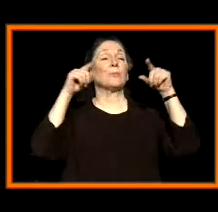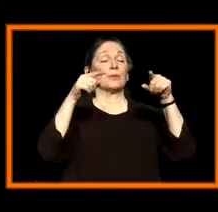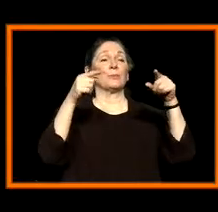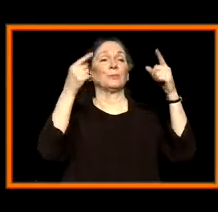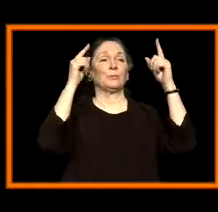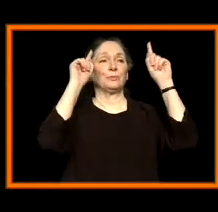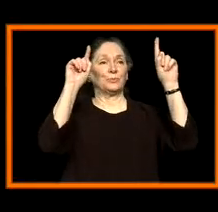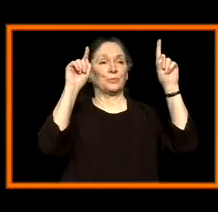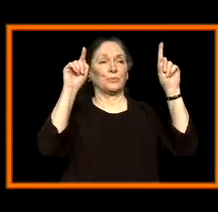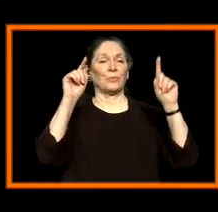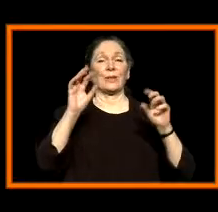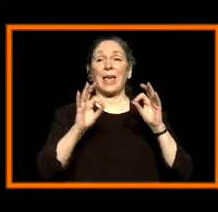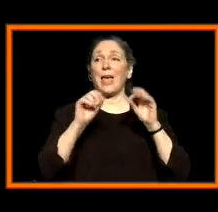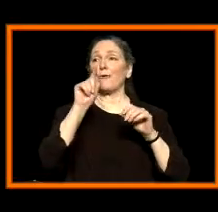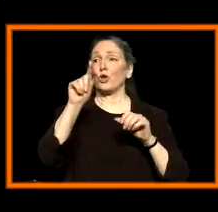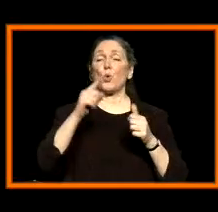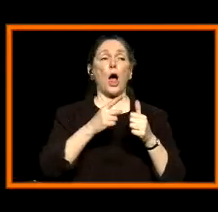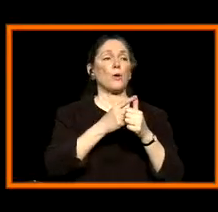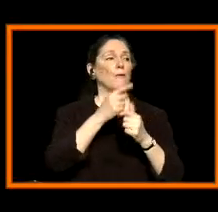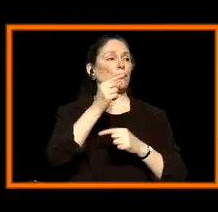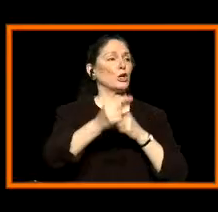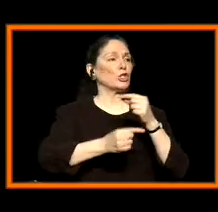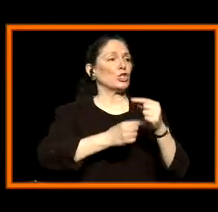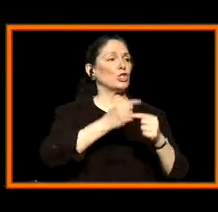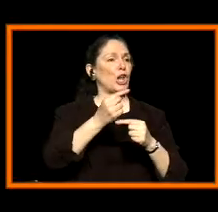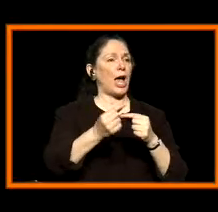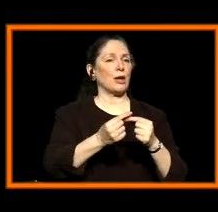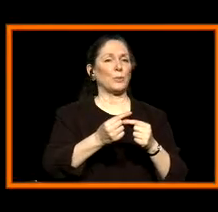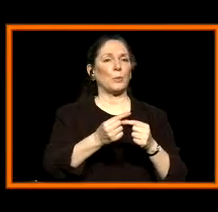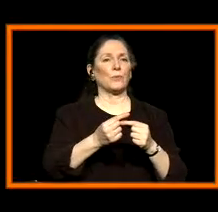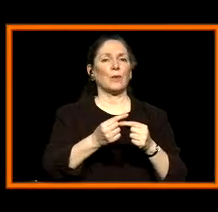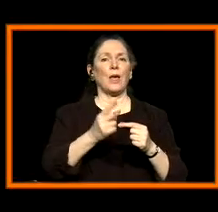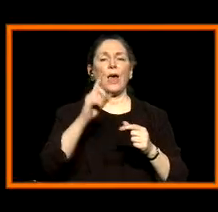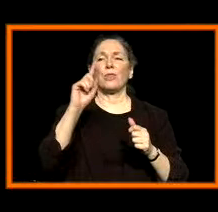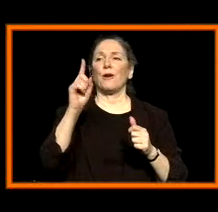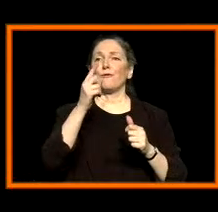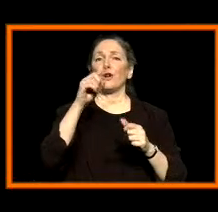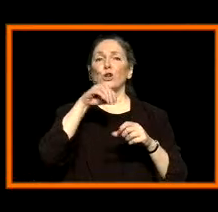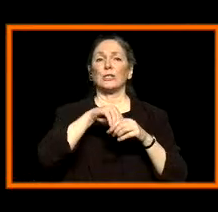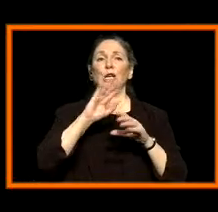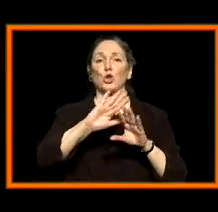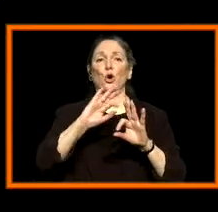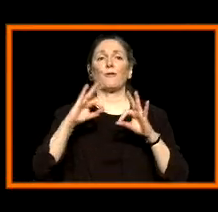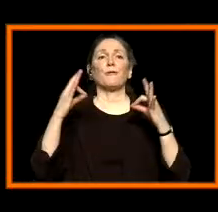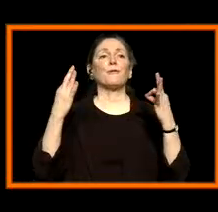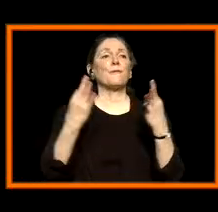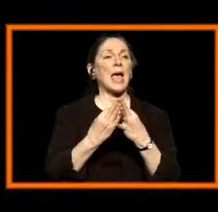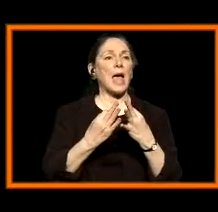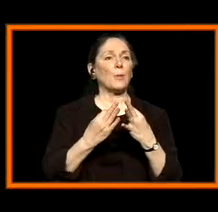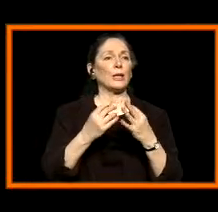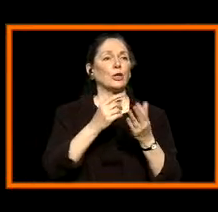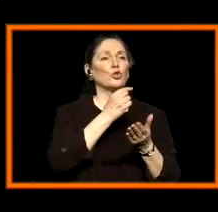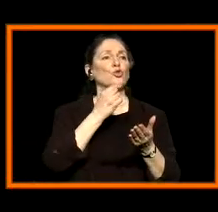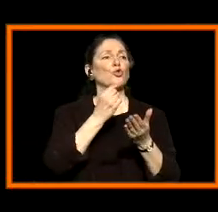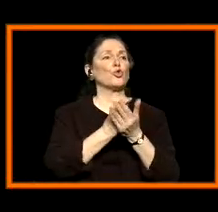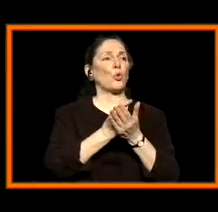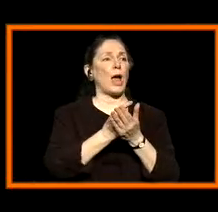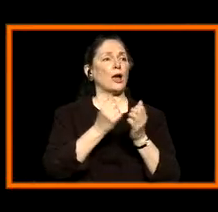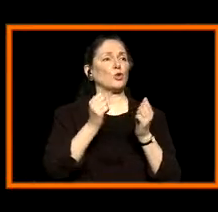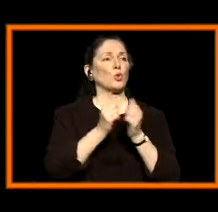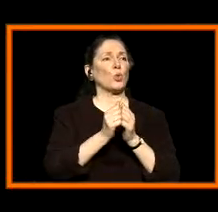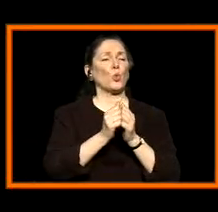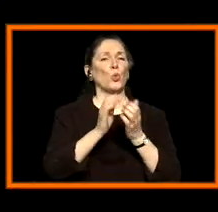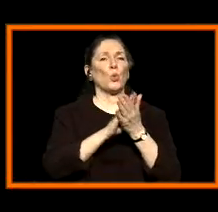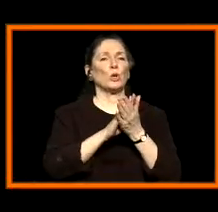you are a first generation, vis-a-vis the first in your family to graduate with